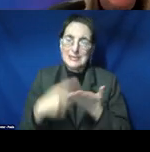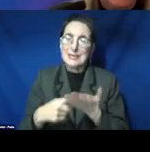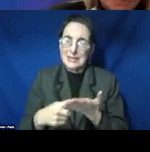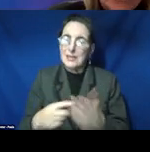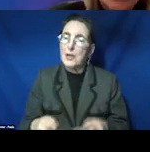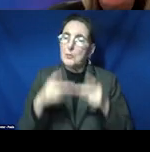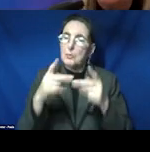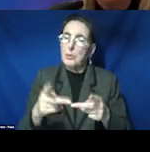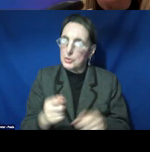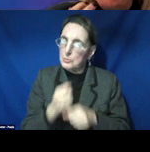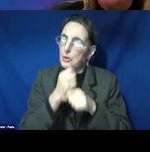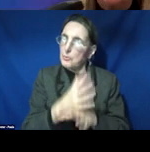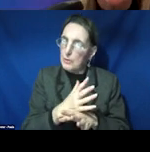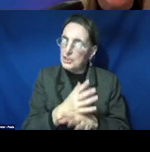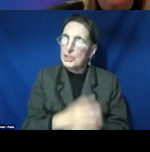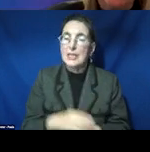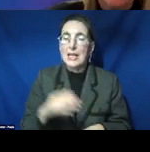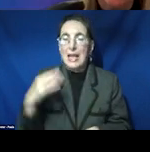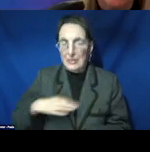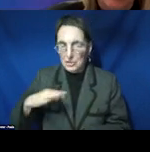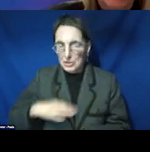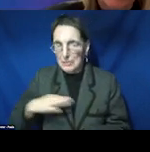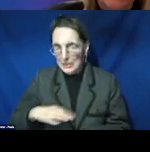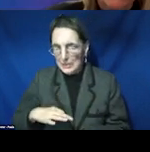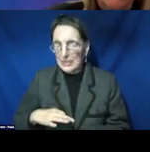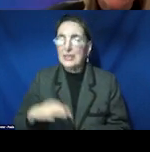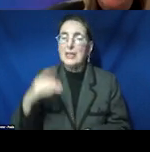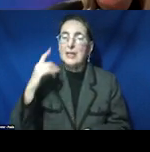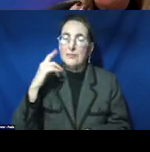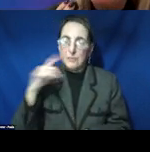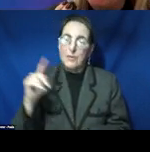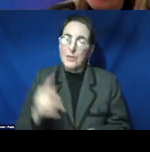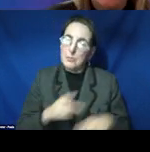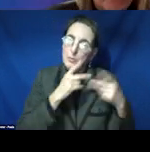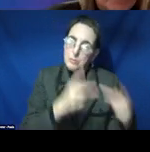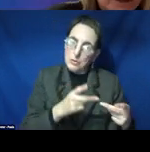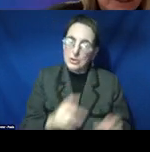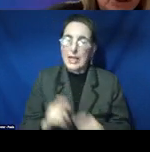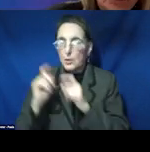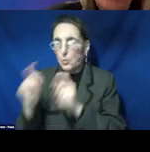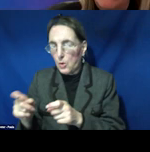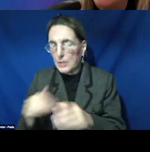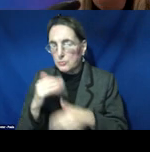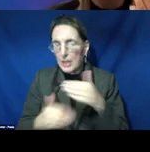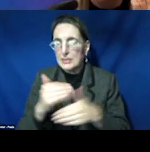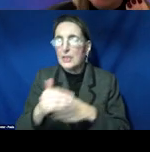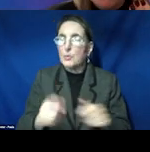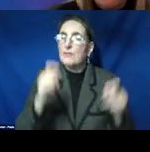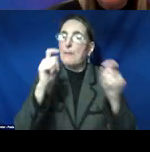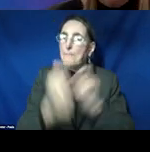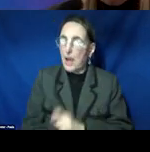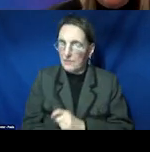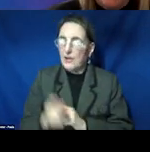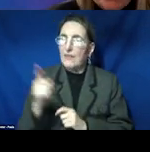section, eligibility is to the proposal and award process, we've modified this section by having